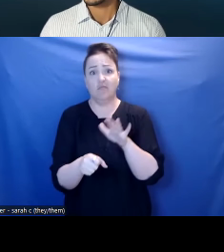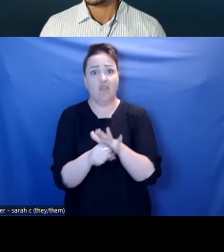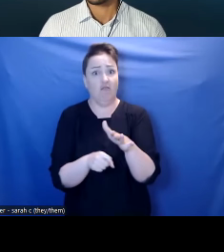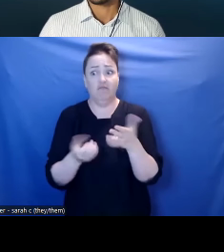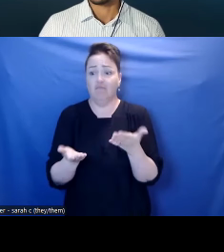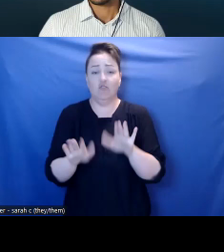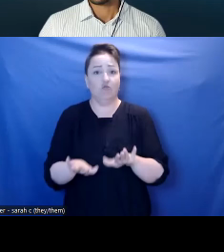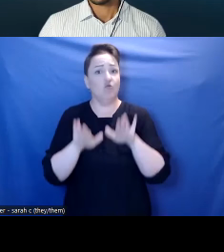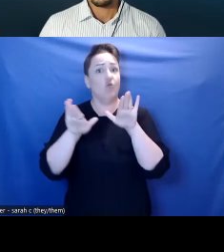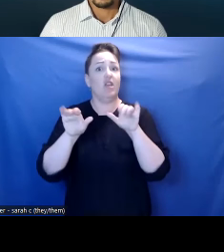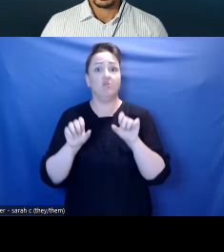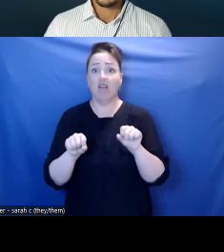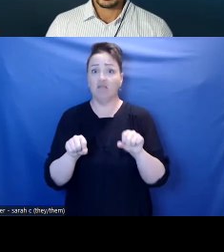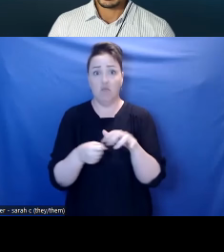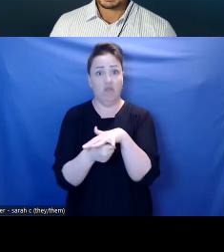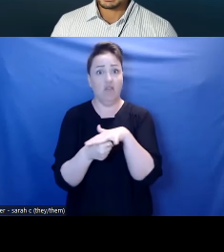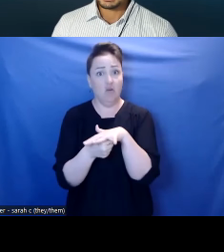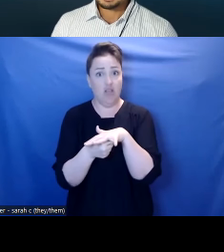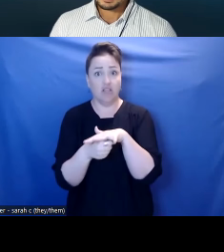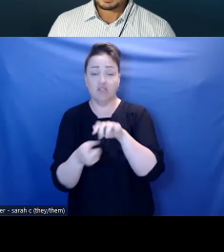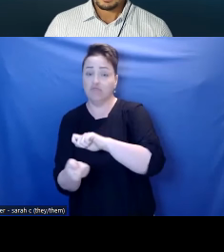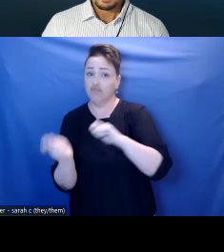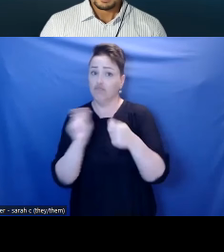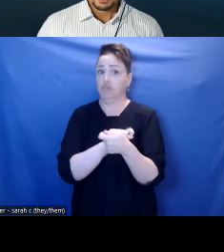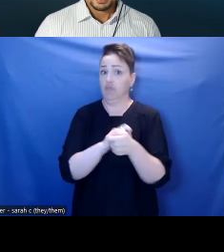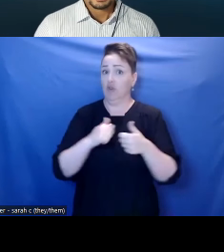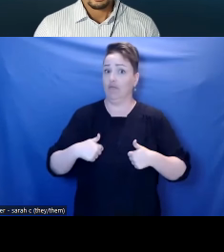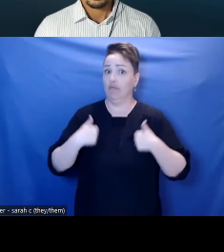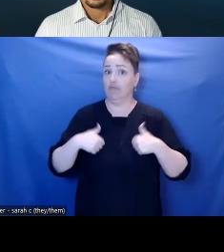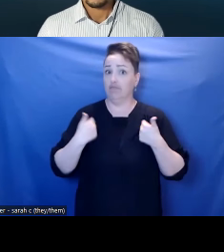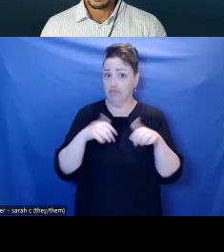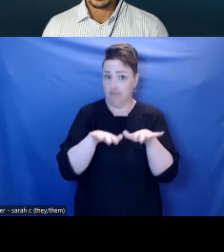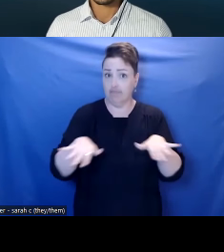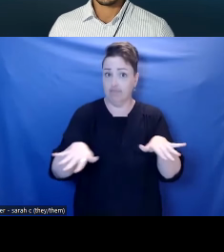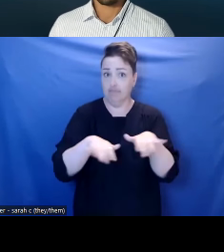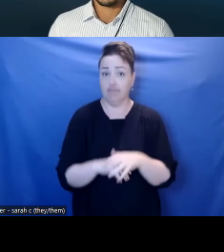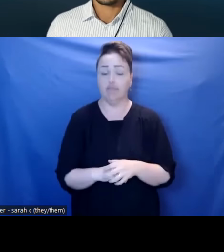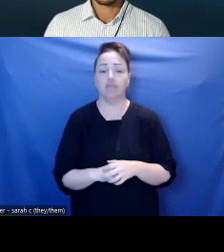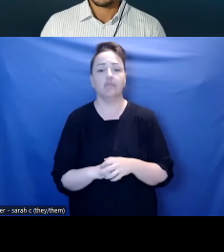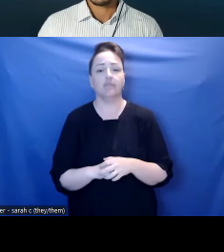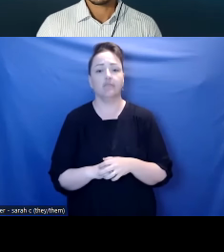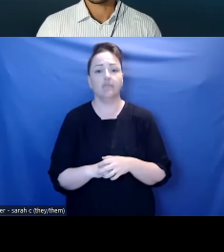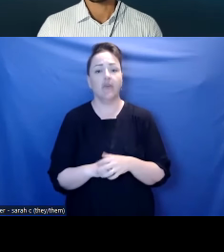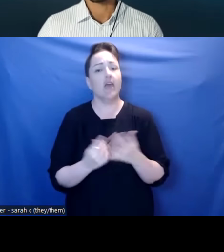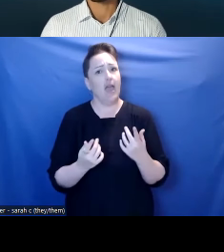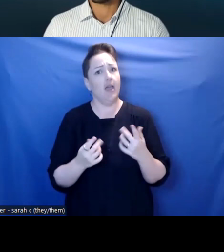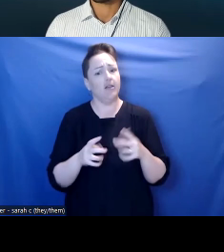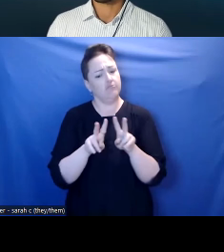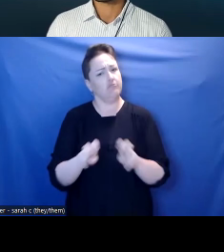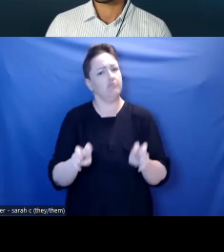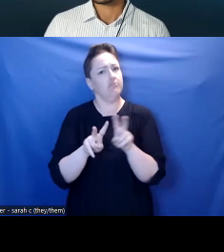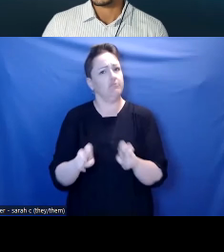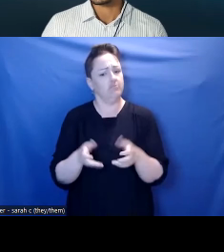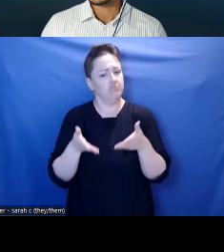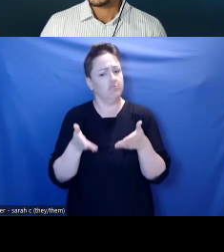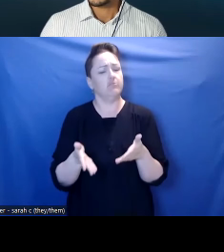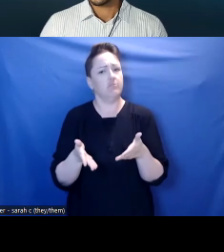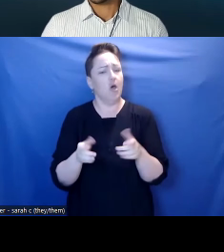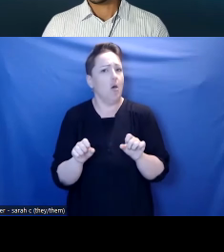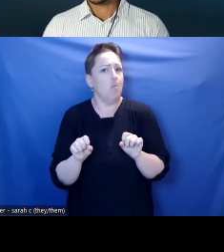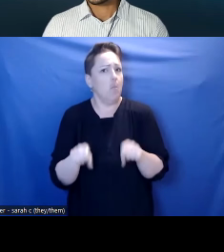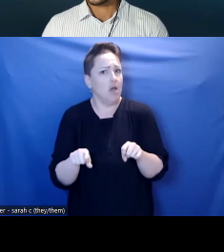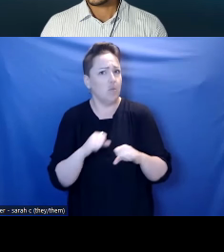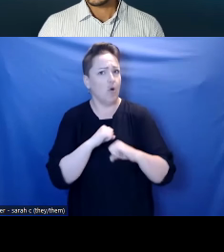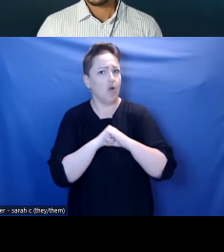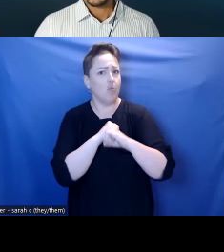potential sites that could be converted to residential. And you want to ask yourself, is there any potential for smaller commercial sites